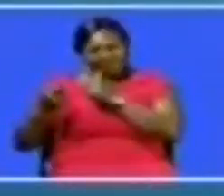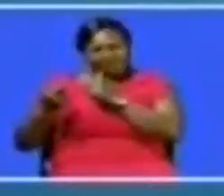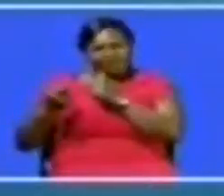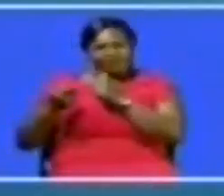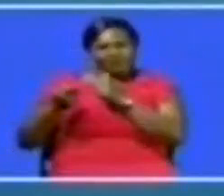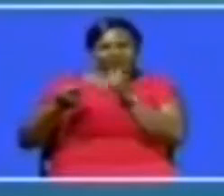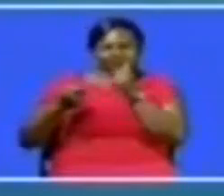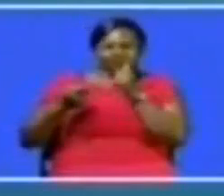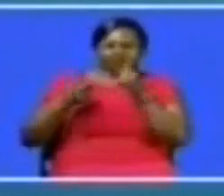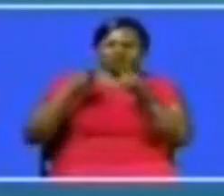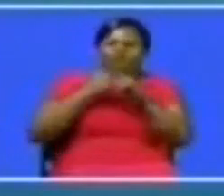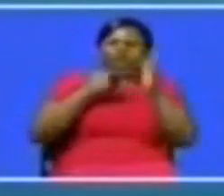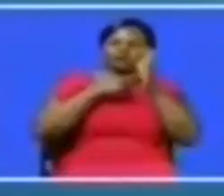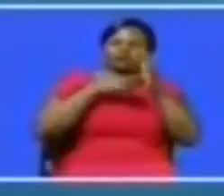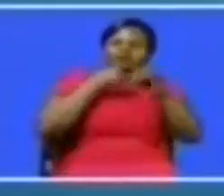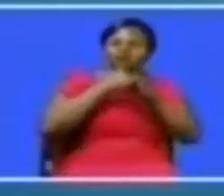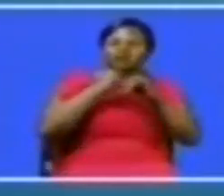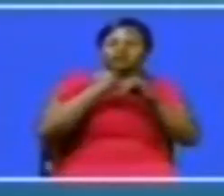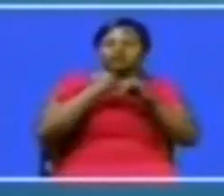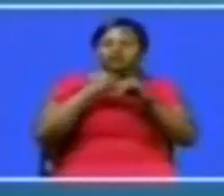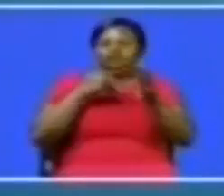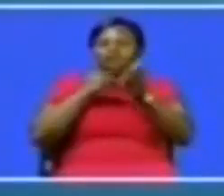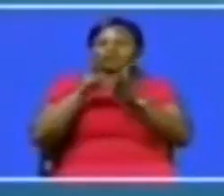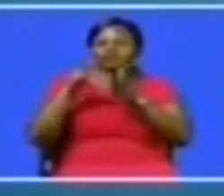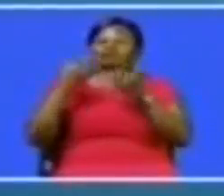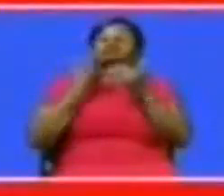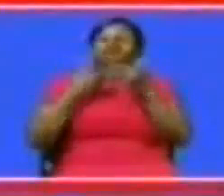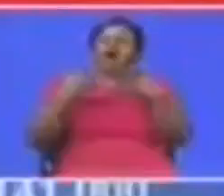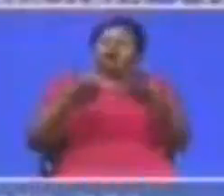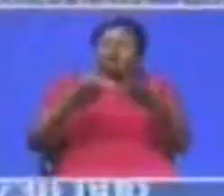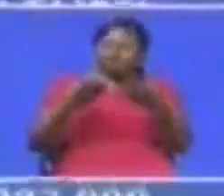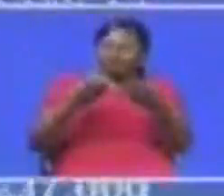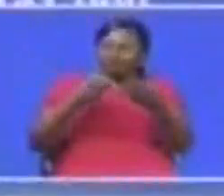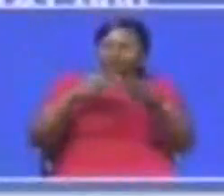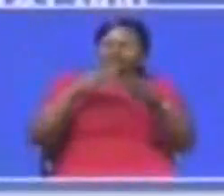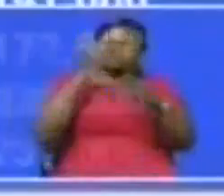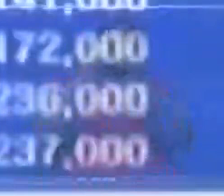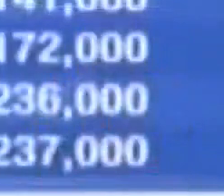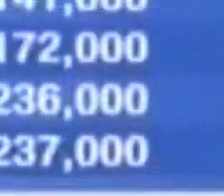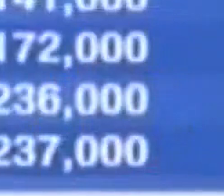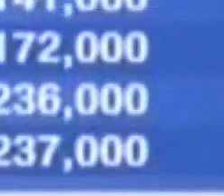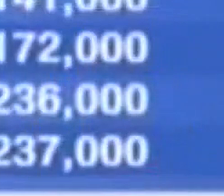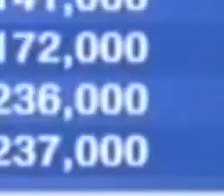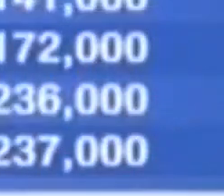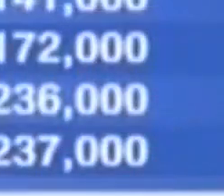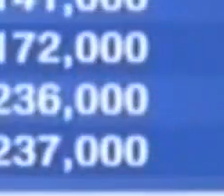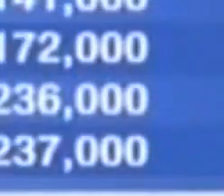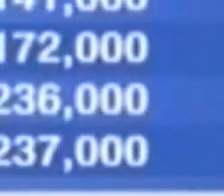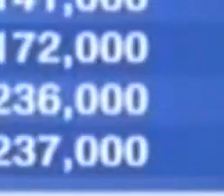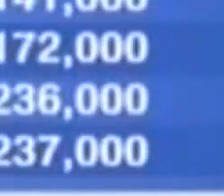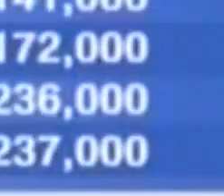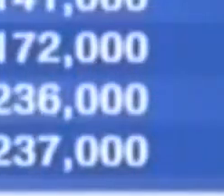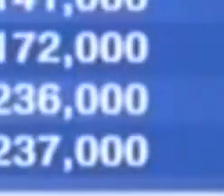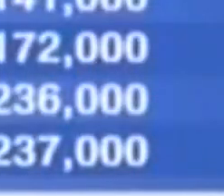Here is data from claims that insurance companies would pay for this surgery. At the Kenyatta National Hospital, this would cost